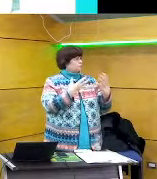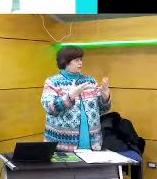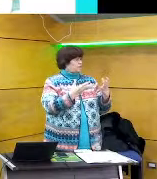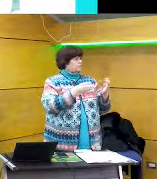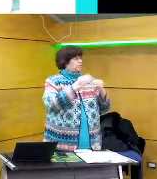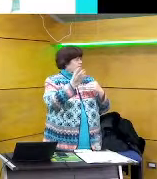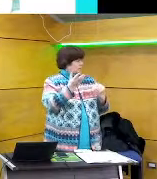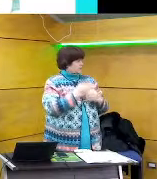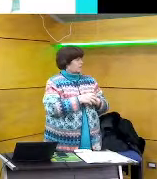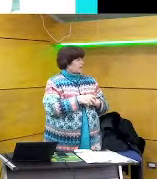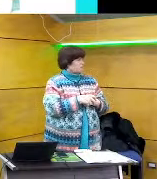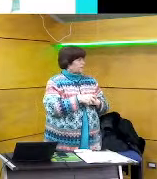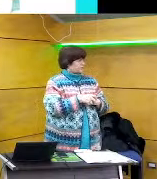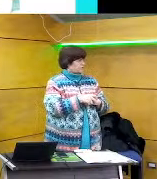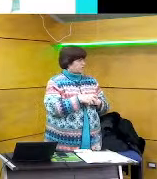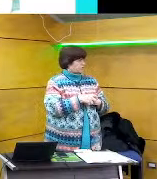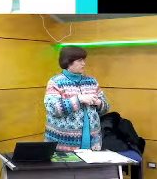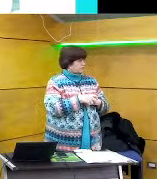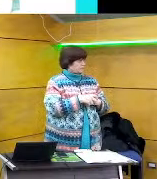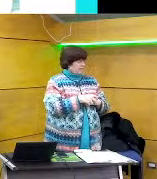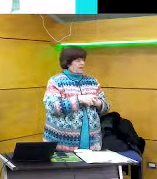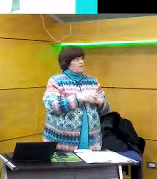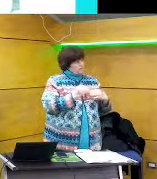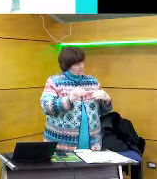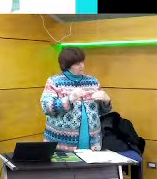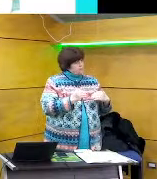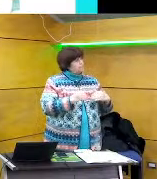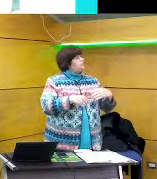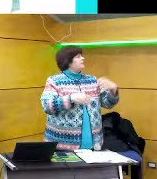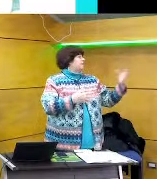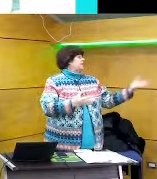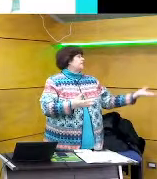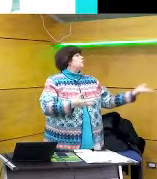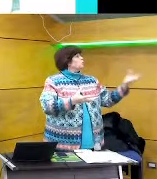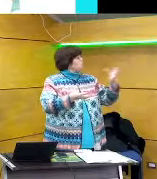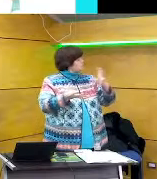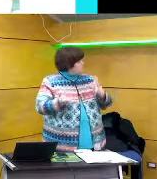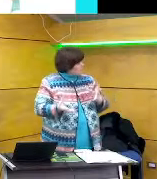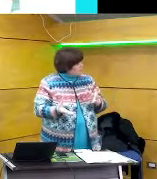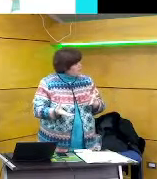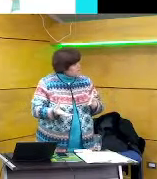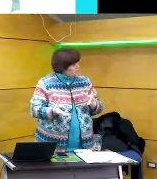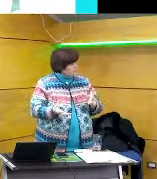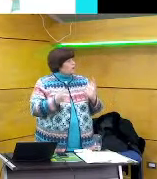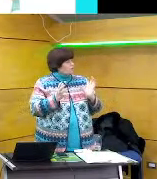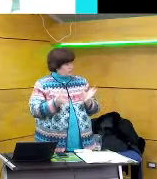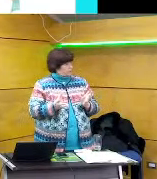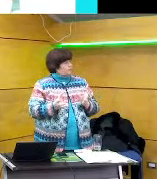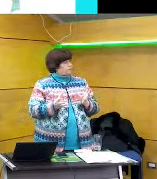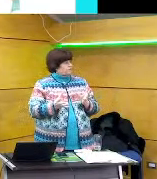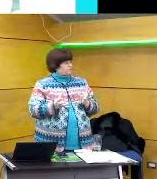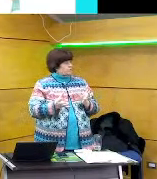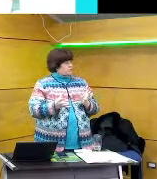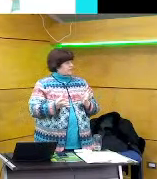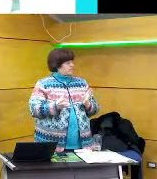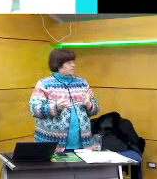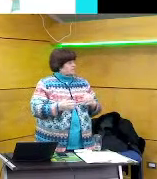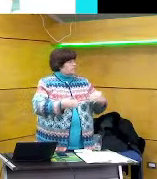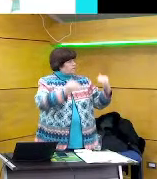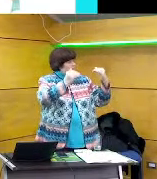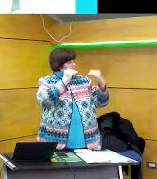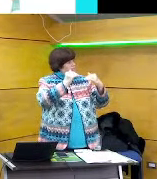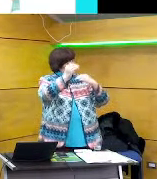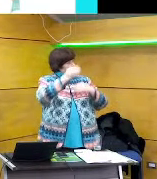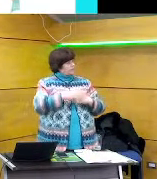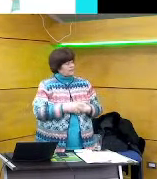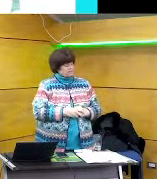original written composition. That's different than interpreting somebody else's already written text.